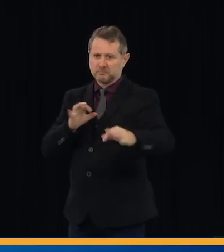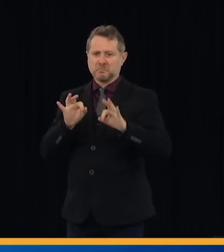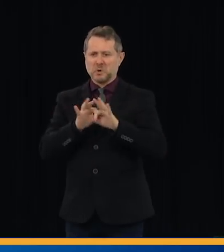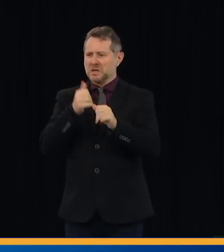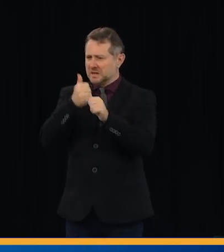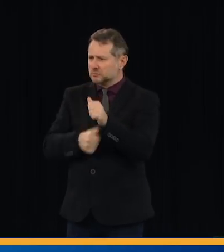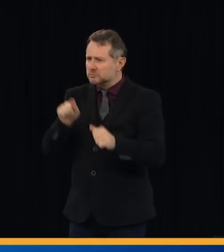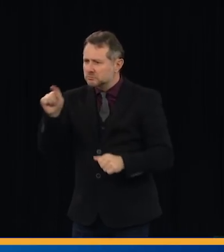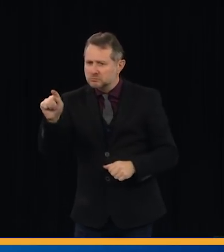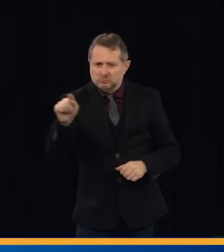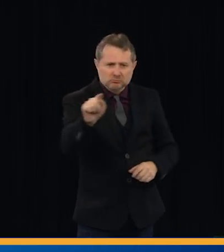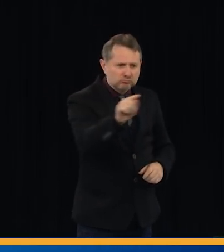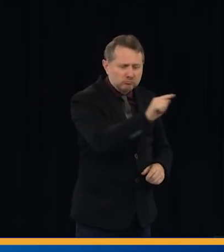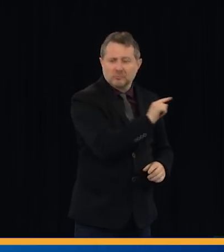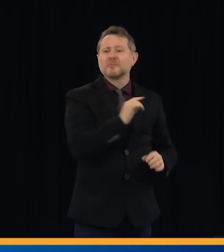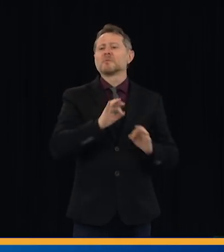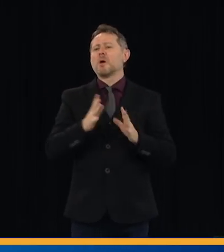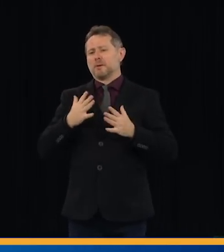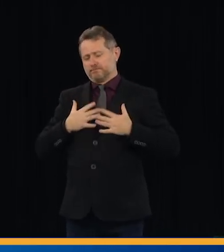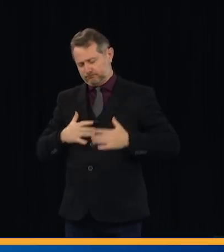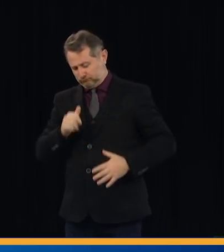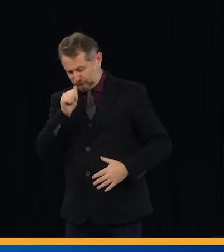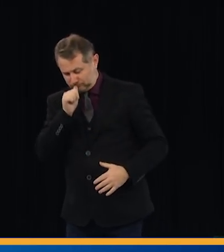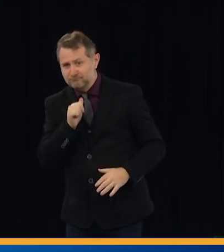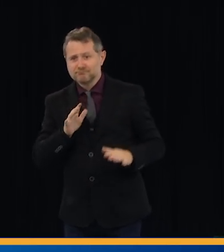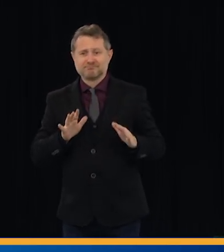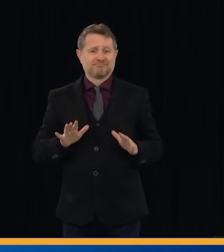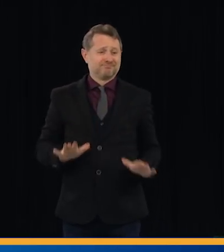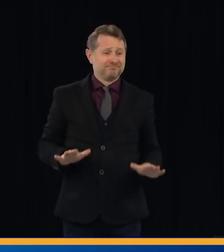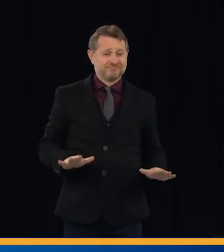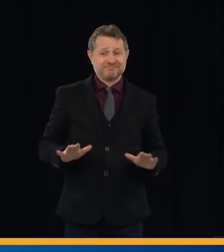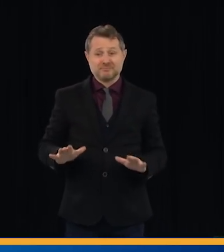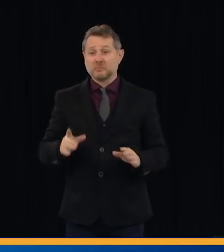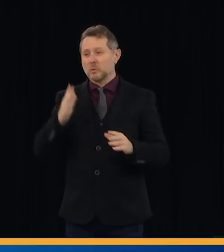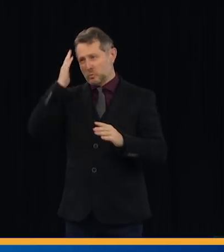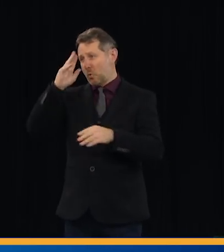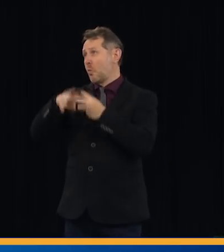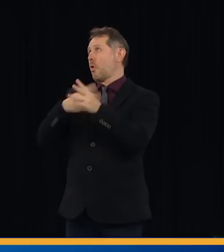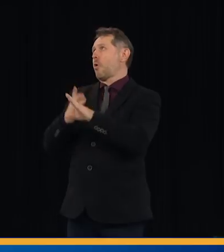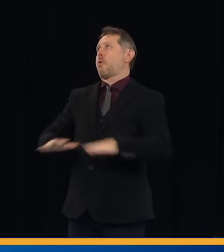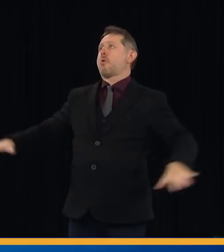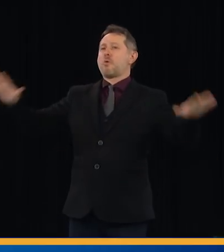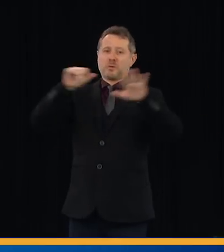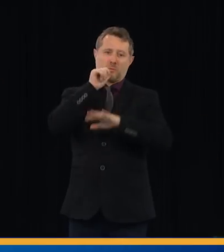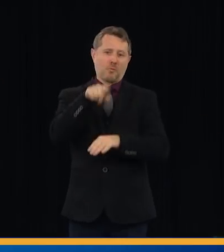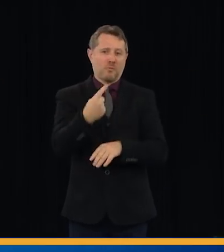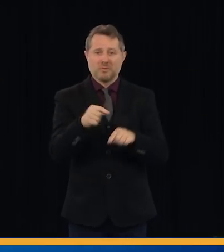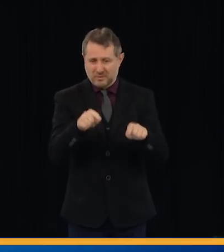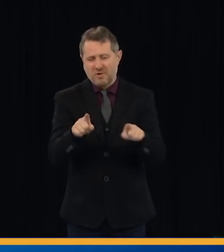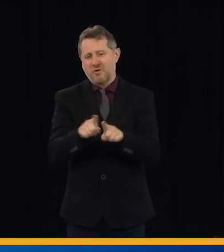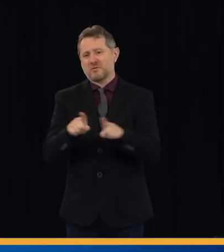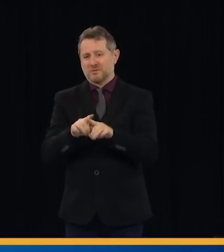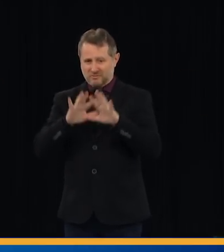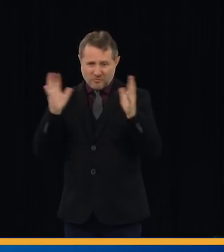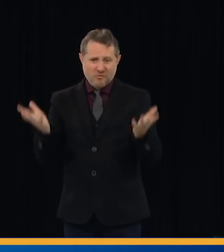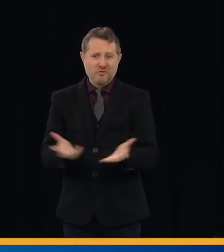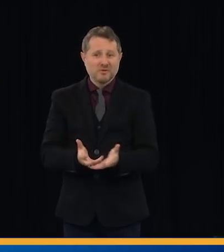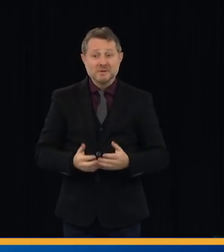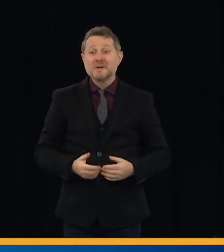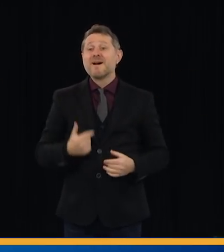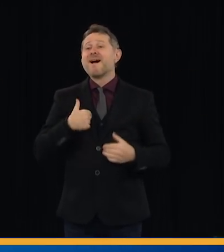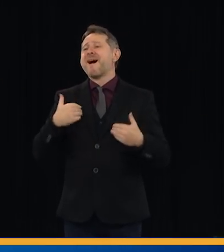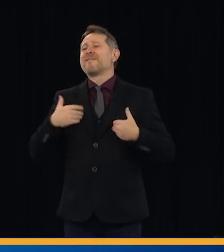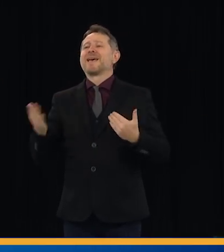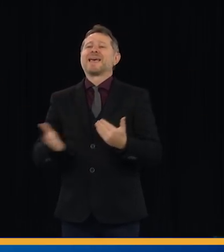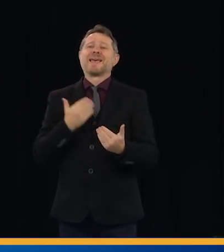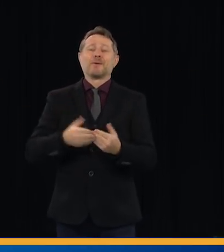it. It is a new reality. It's a shocking new reality. There is no easy answer.